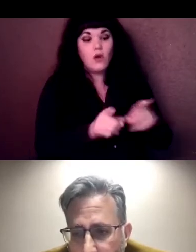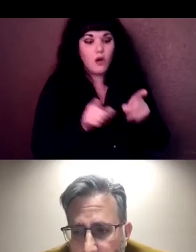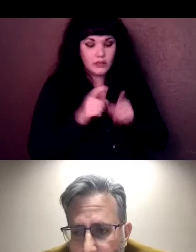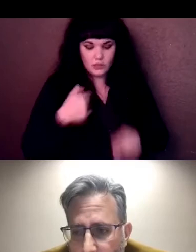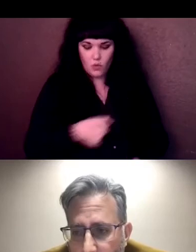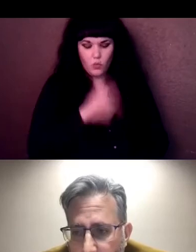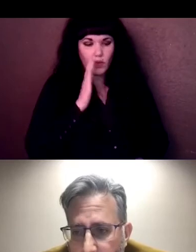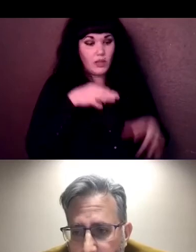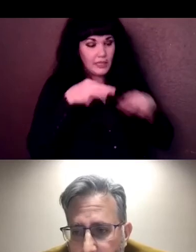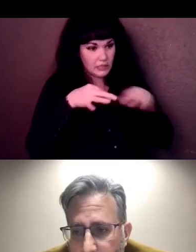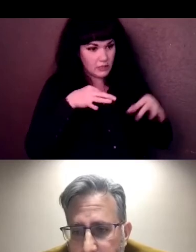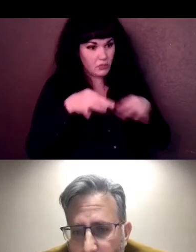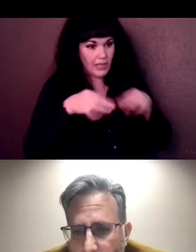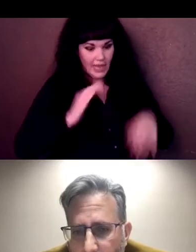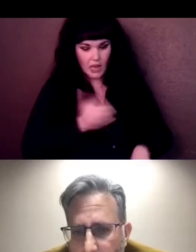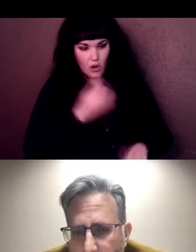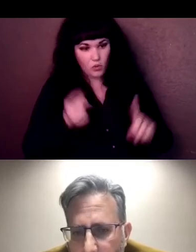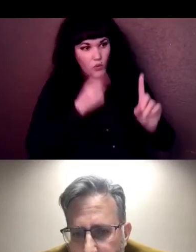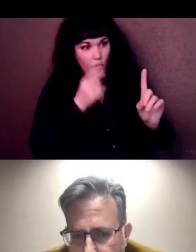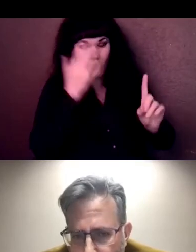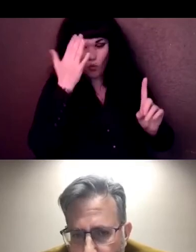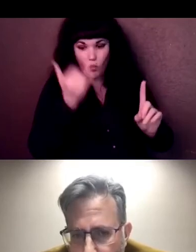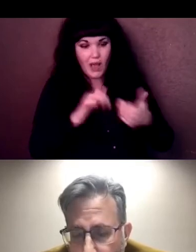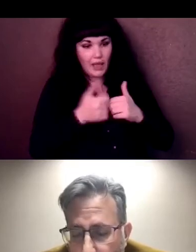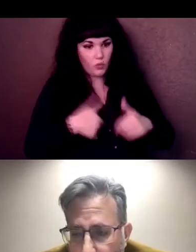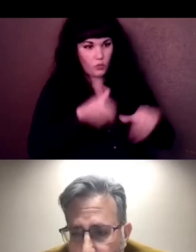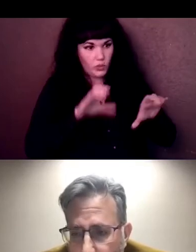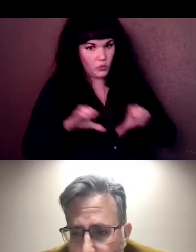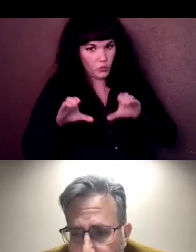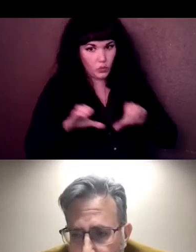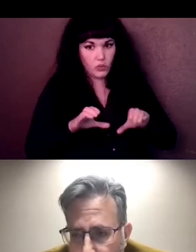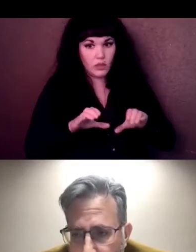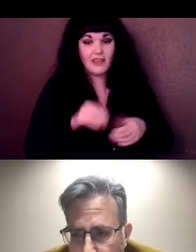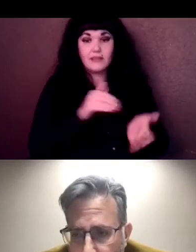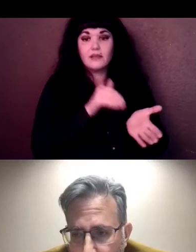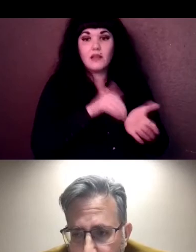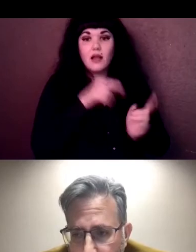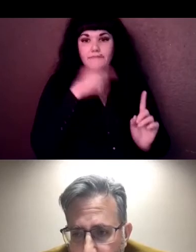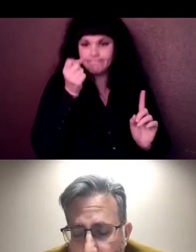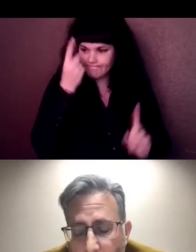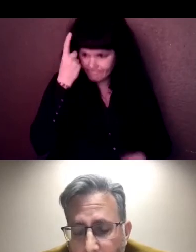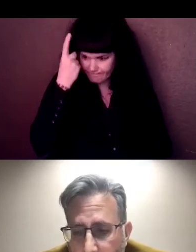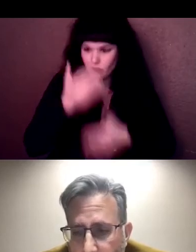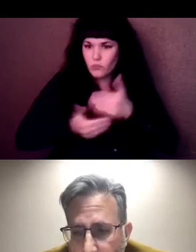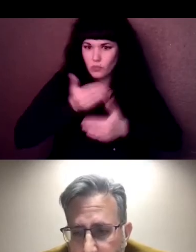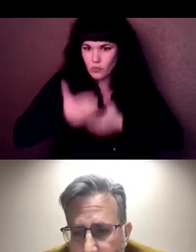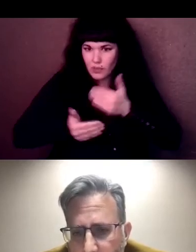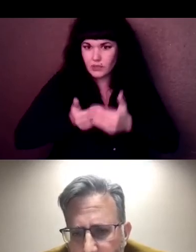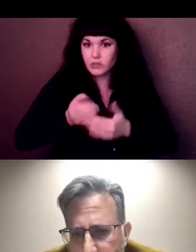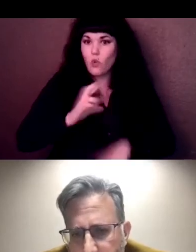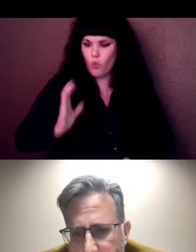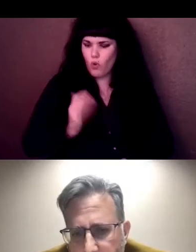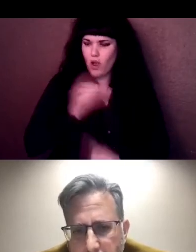to embark on, why we're doing it. So the physician will know what it is we're going to do or what we want to